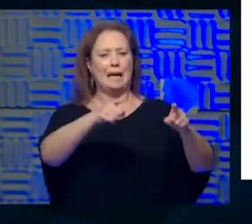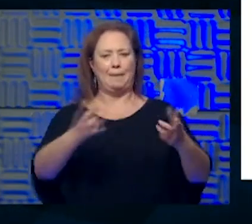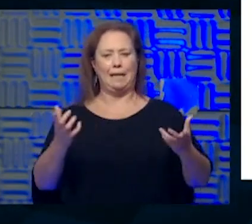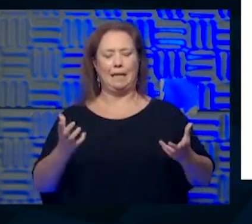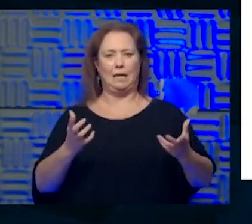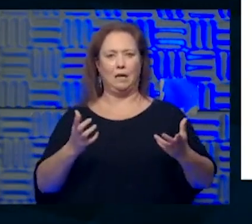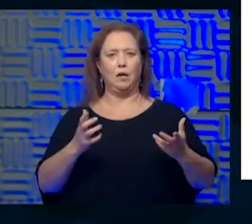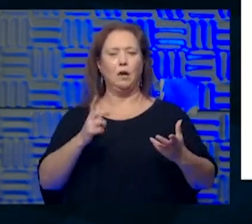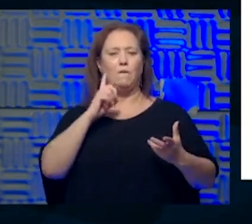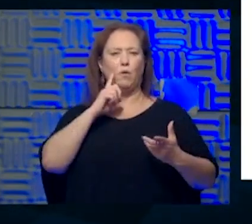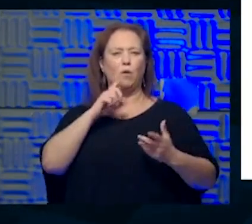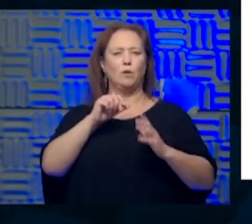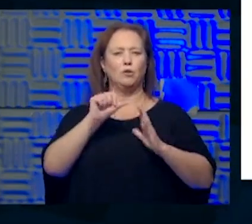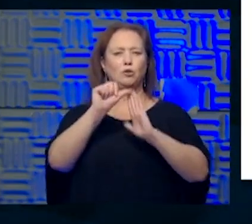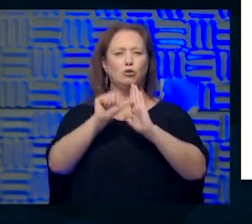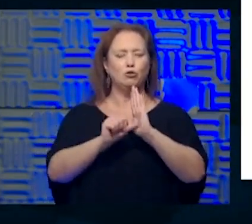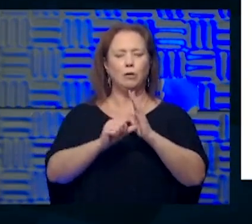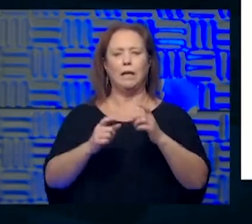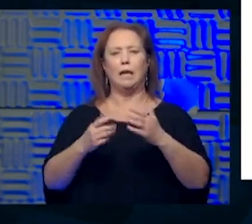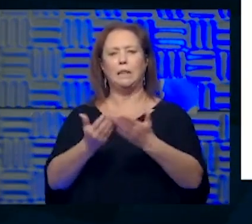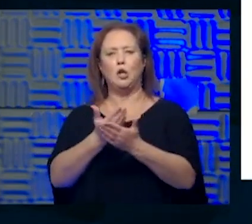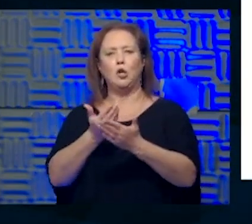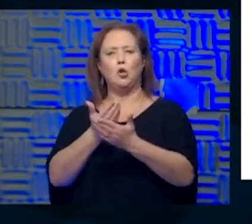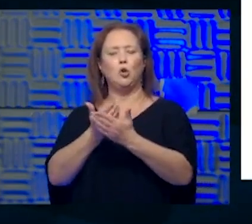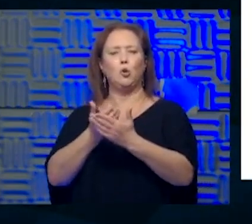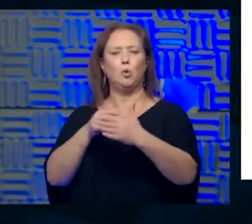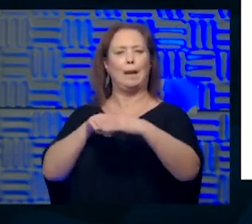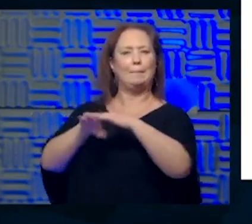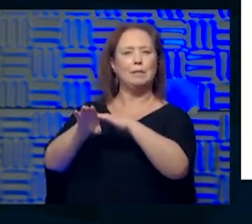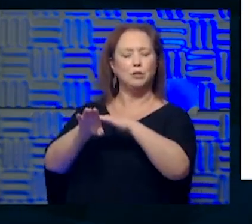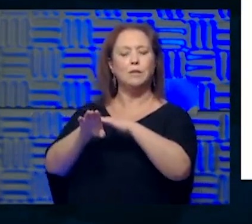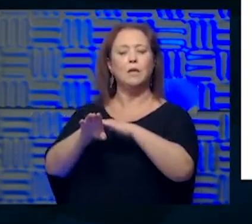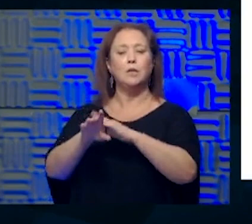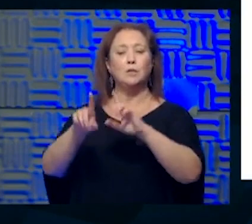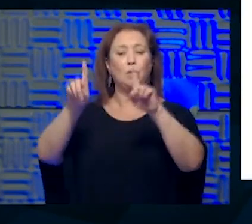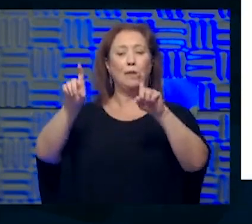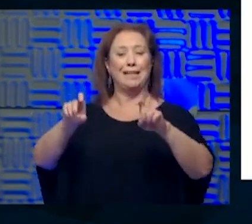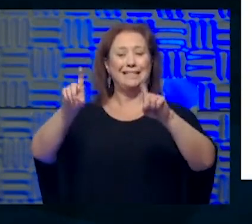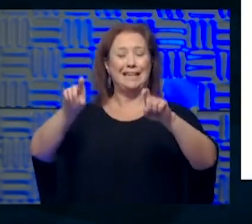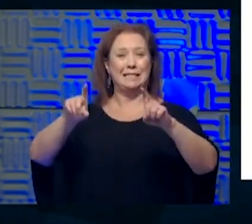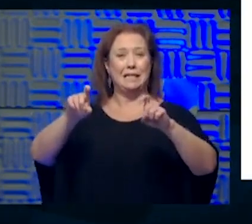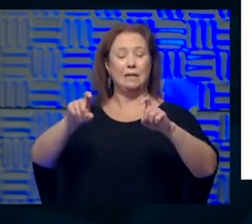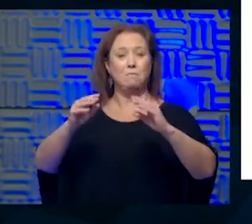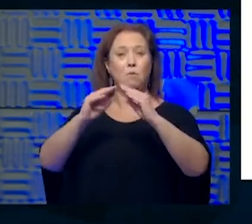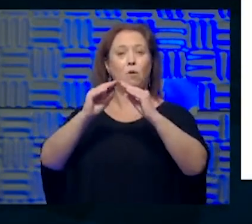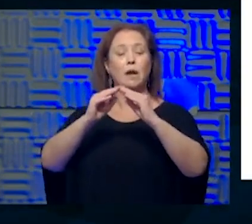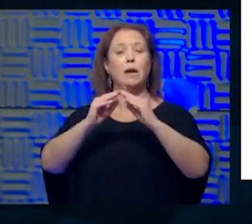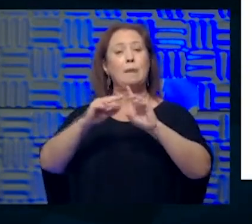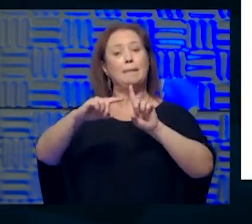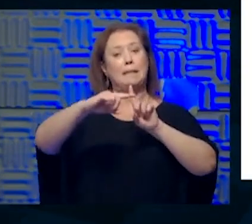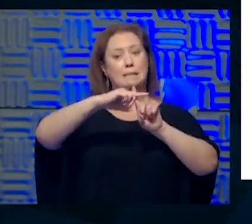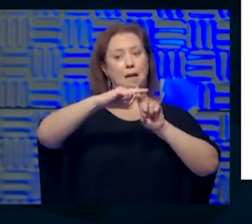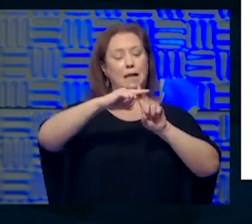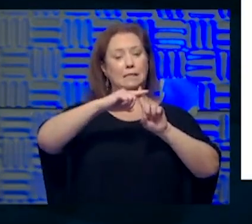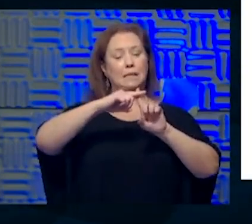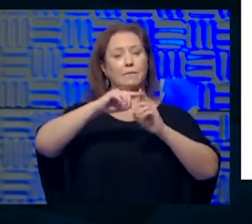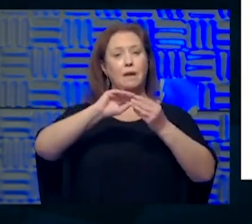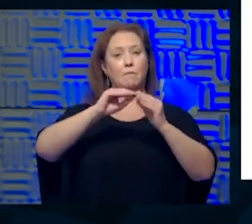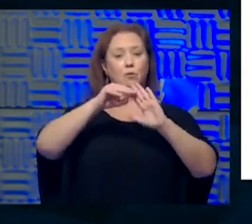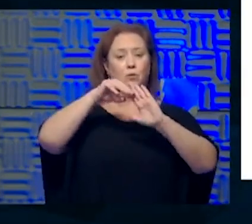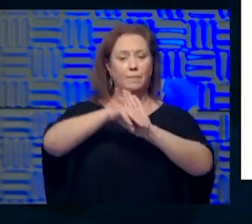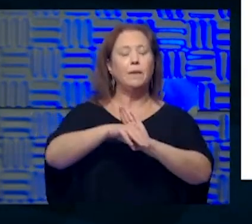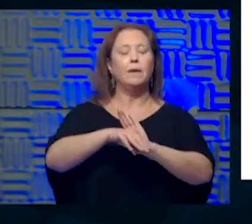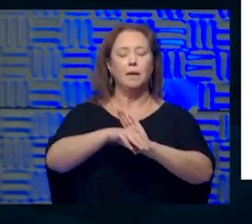the elective procedures and the new admissions, we're doing a lot of tests, so that positivity rate's dropping. But that's what should be going on. We need more